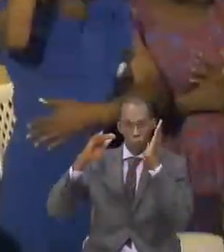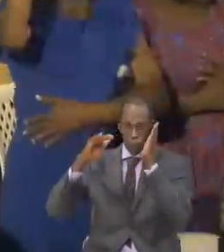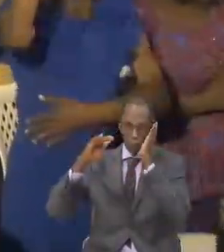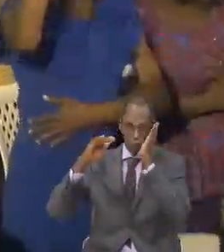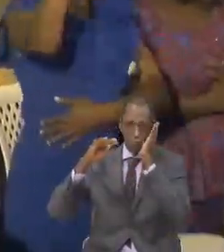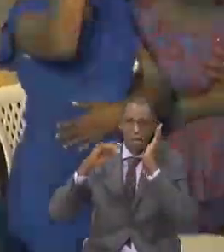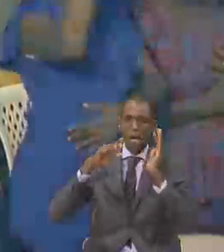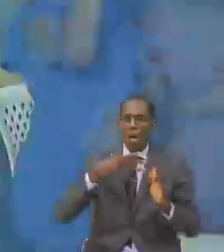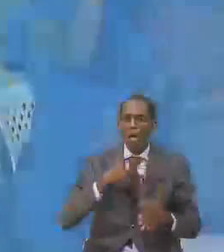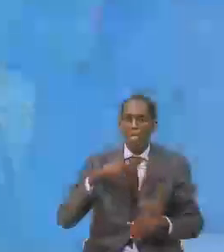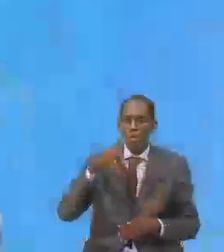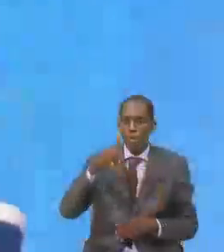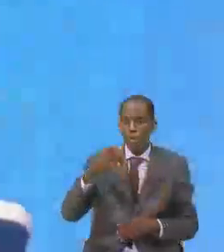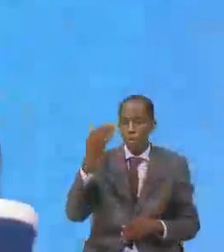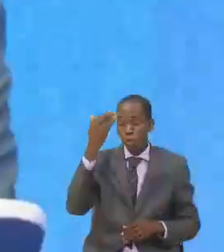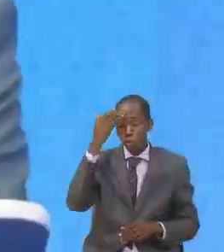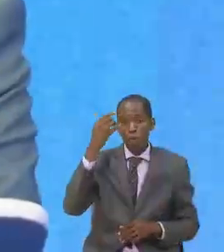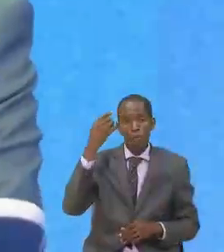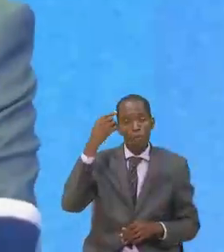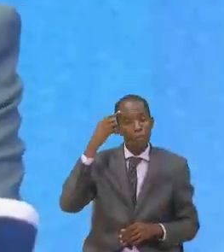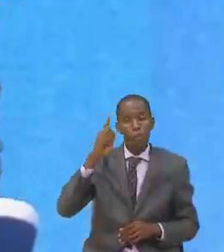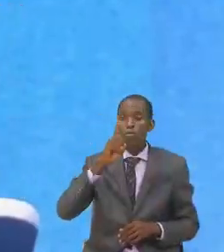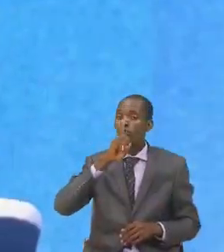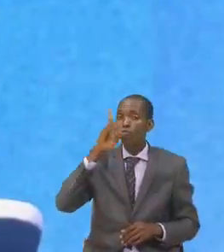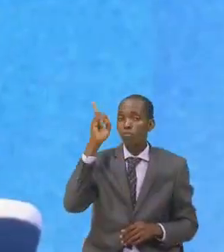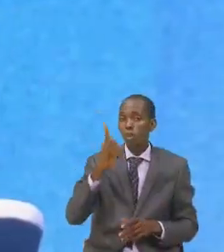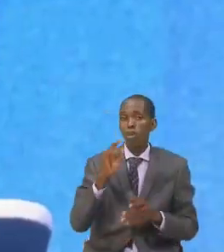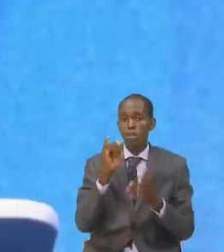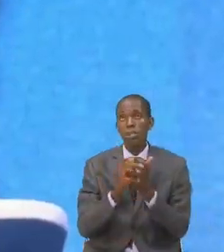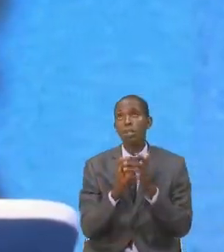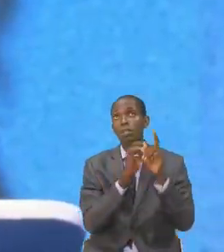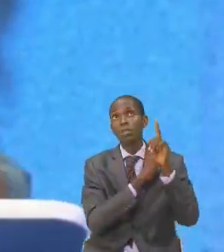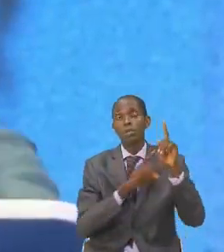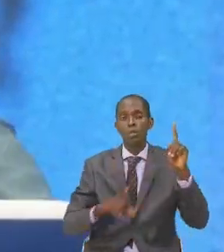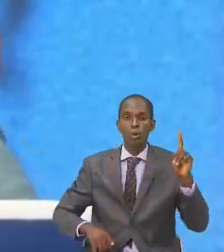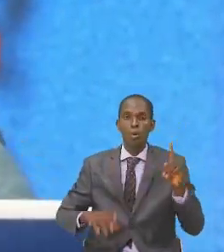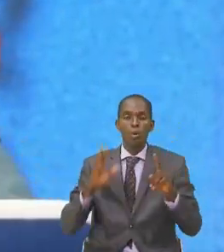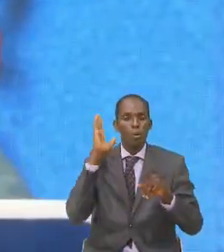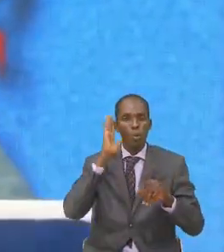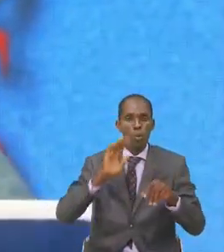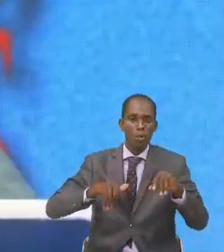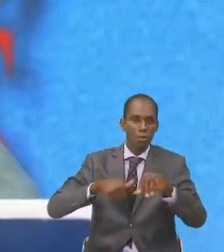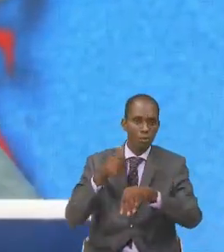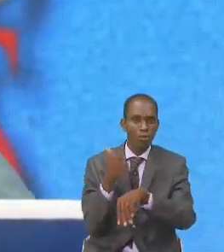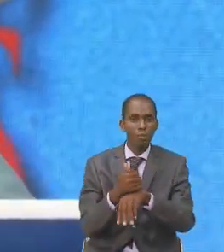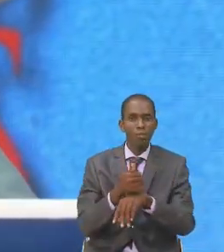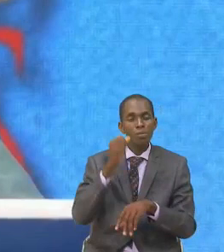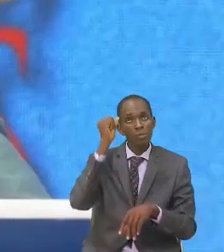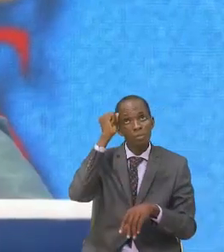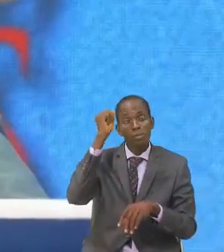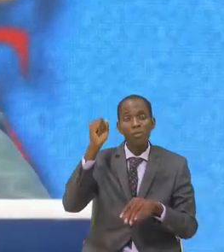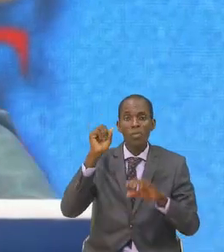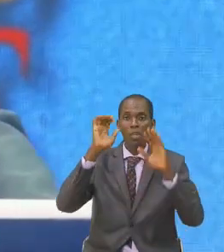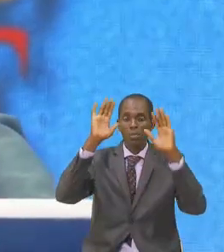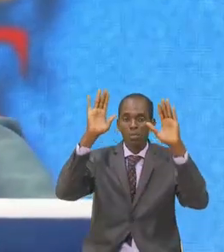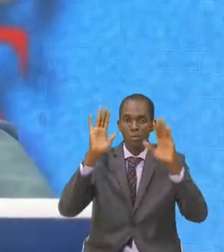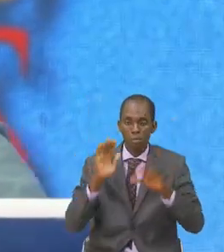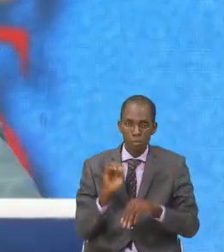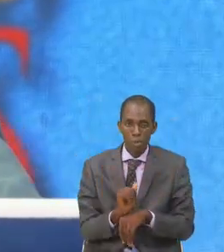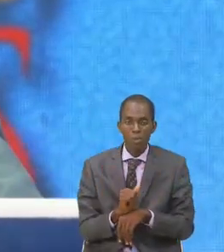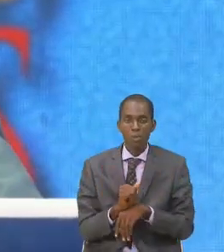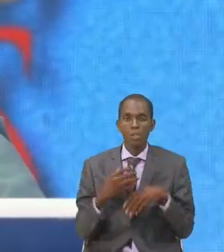challenge. And you know for a certainty that the Lord will